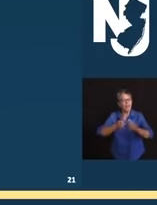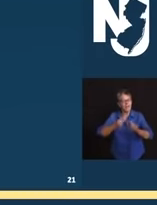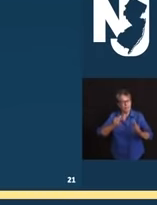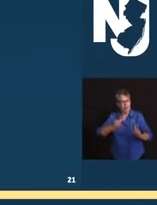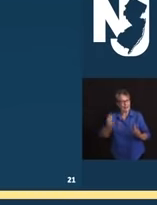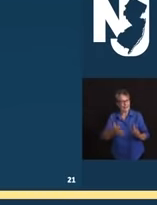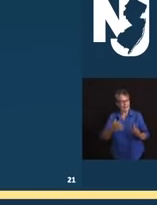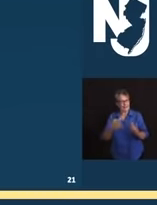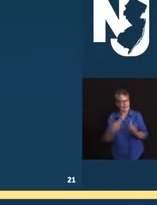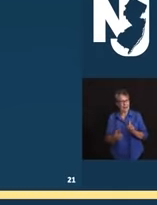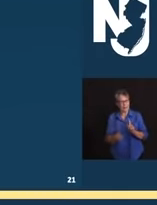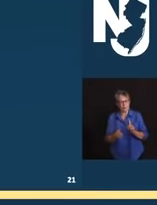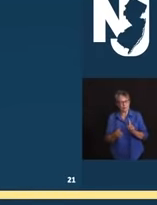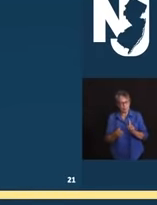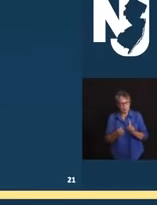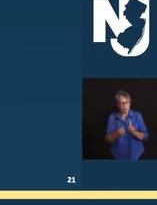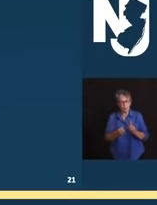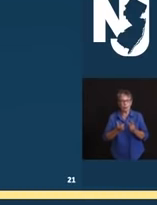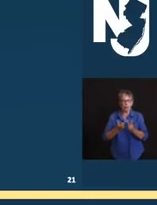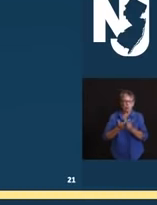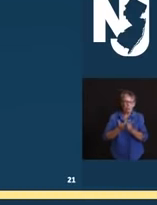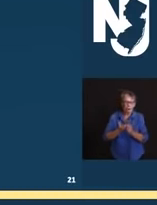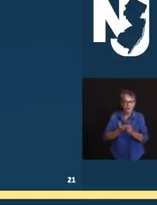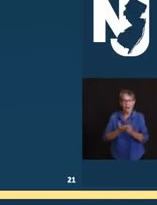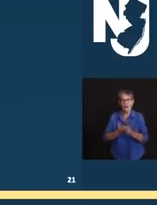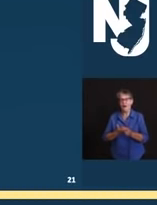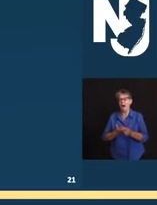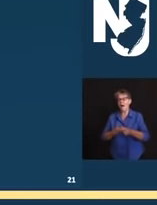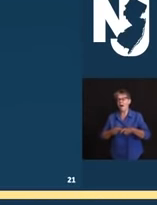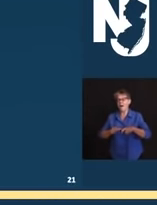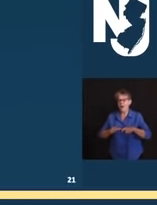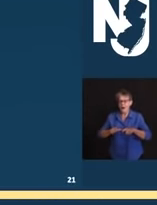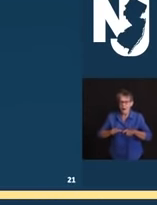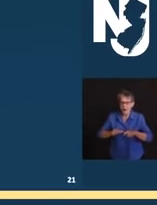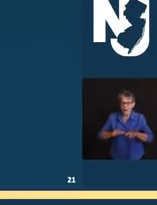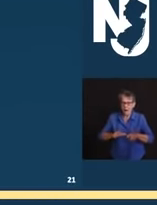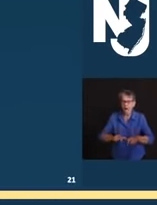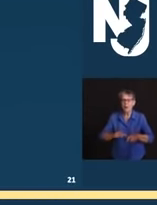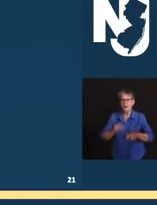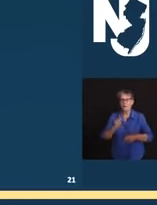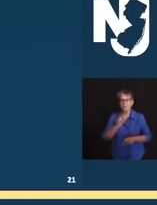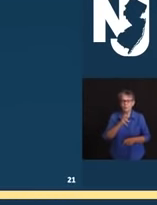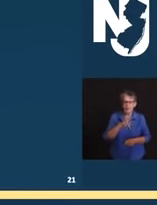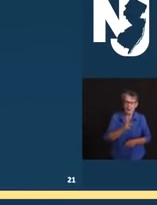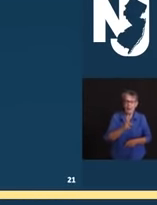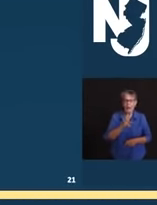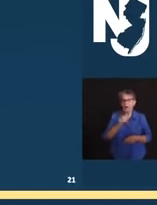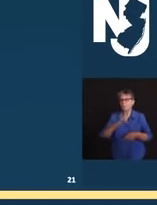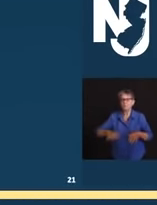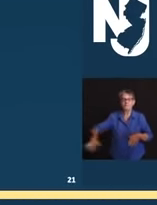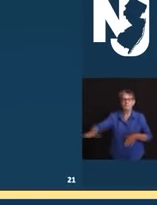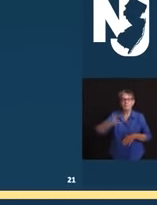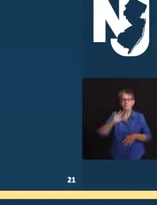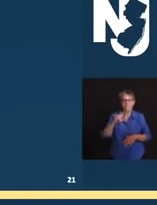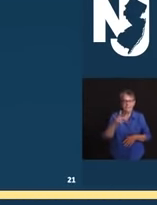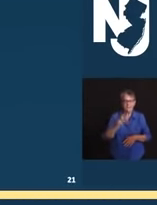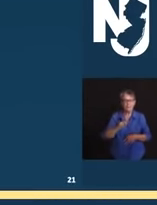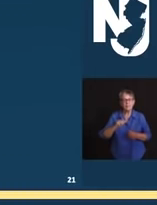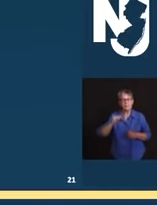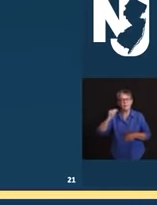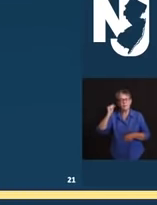and lettering in both cross-country and track and field. His running set him apart, and his brother Timothy gave him the